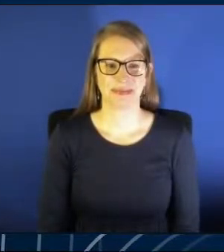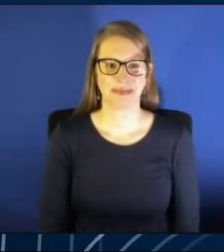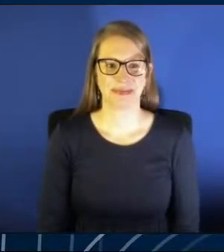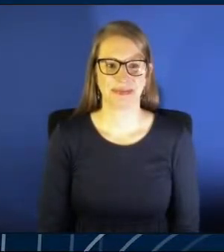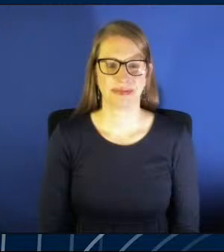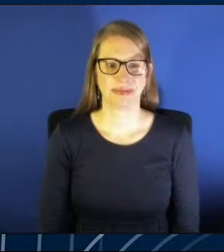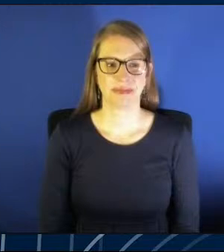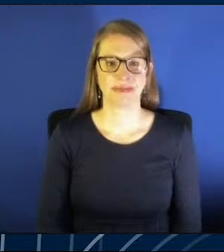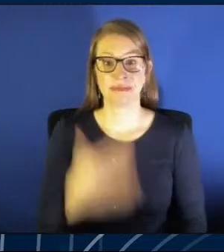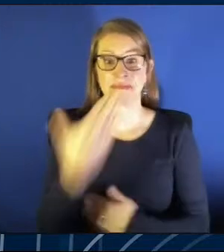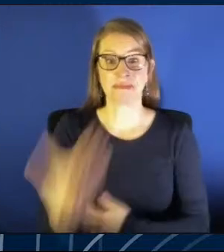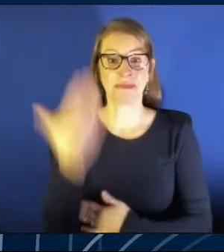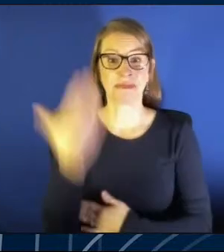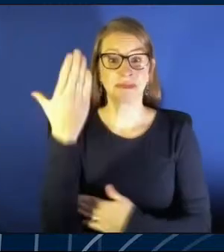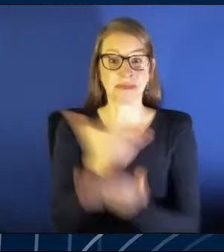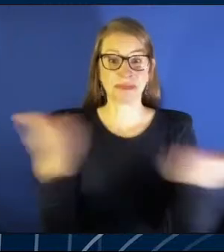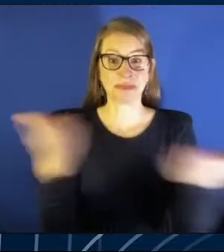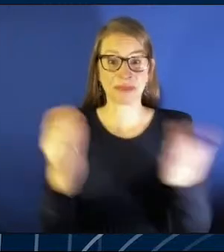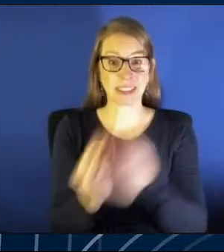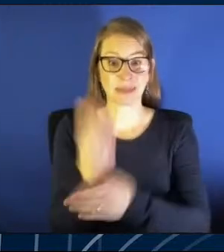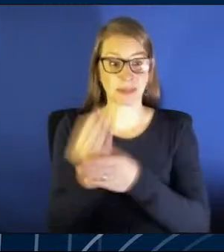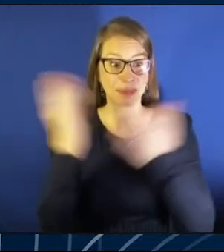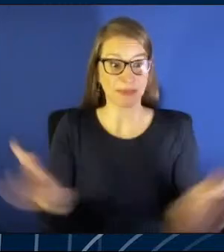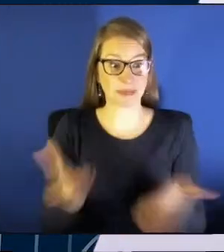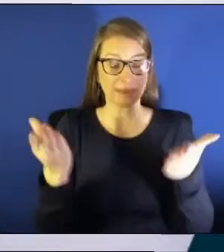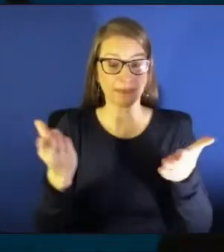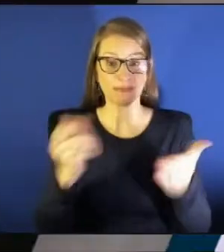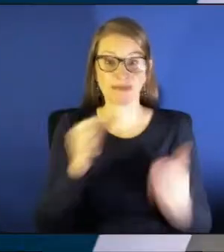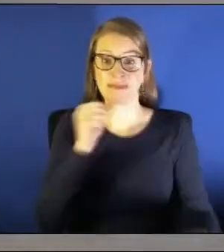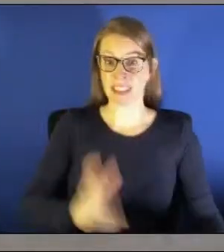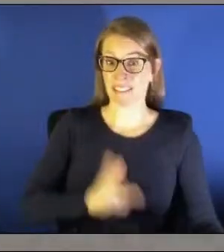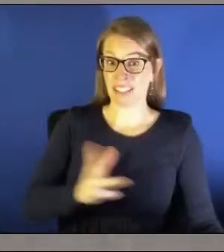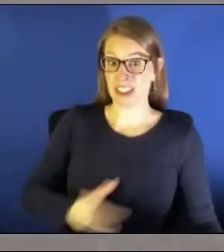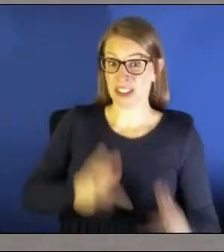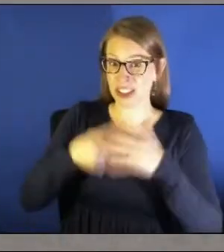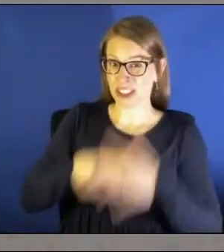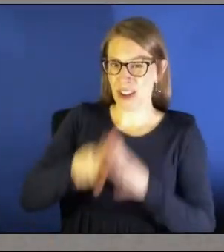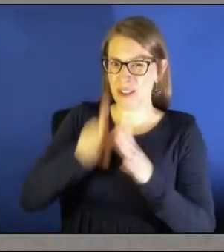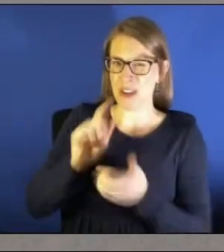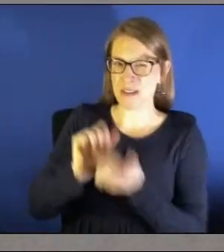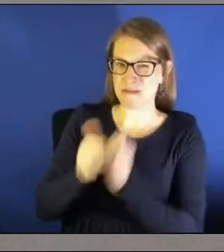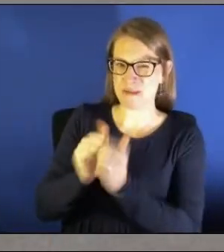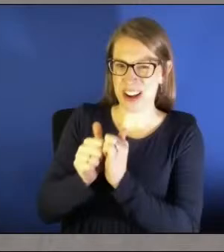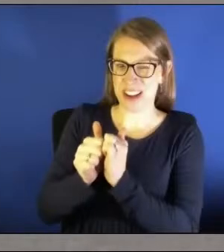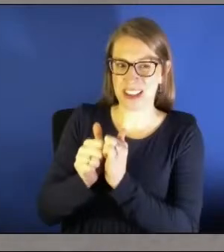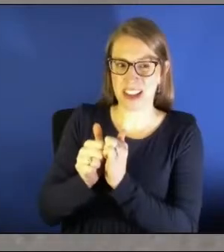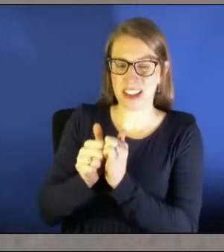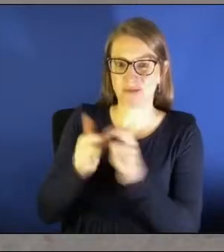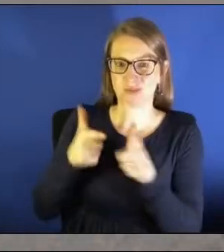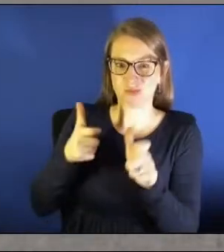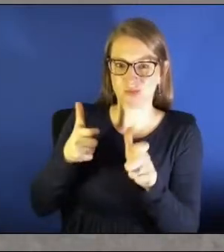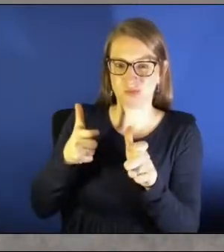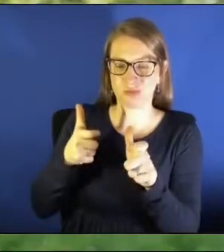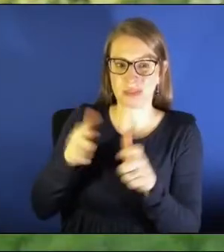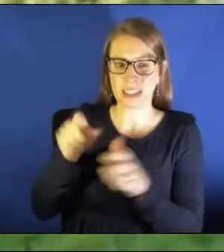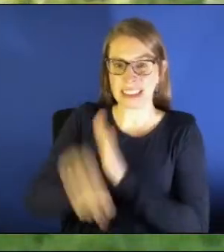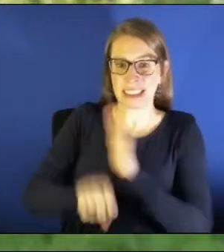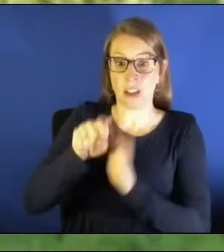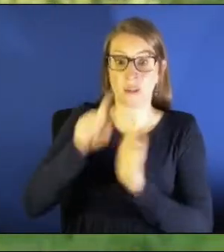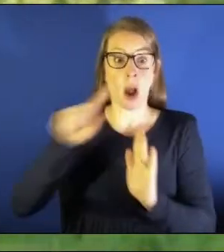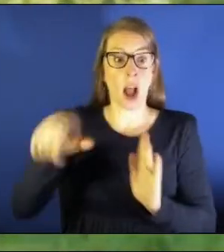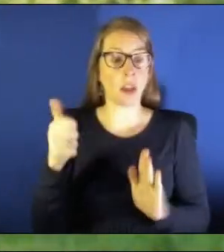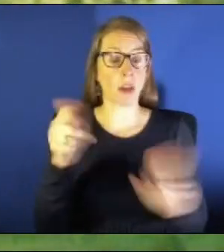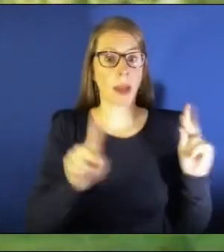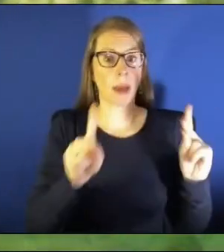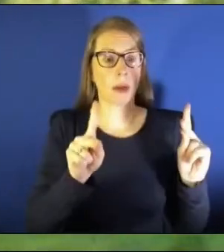Good morning. With spring here, it is the unofficial start of marathon season. For some, it's a true passion. For others, it's a great way